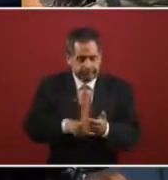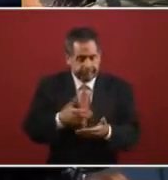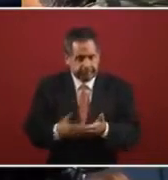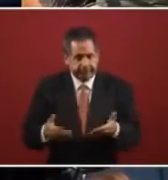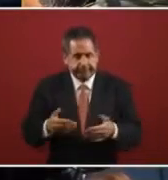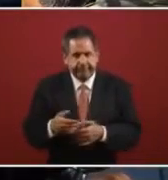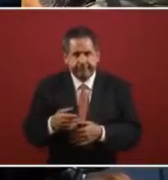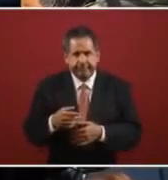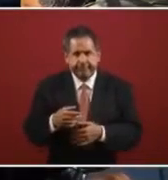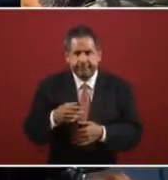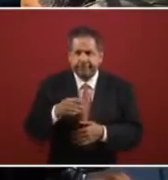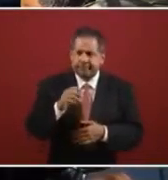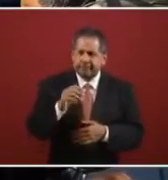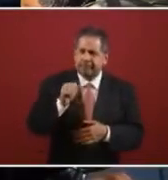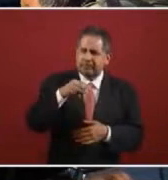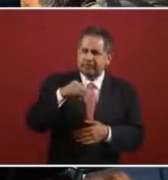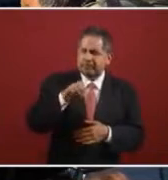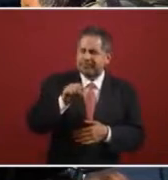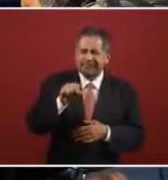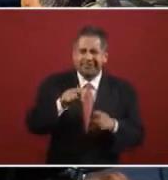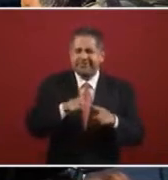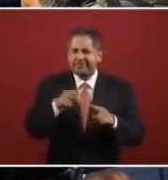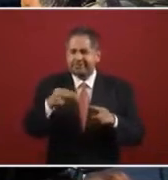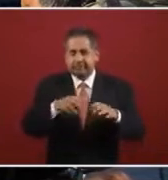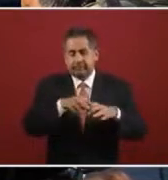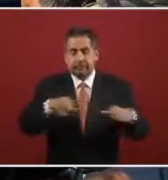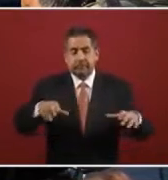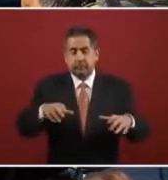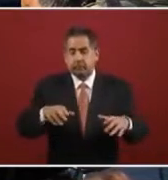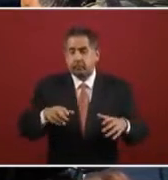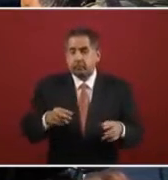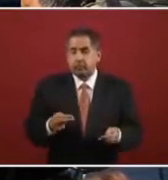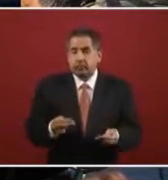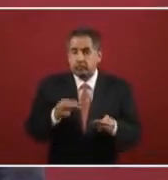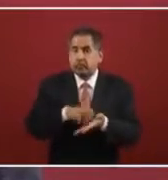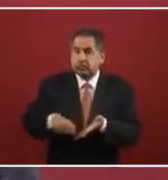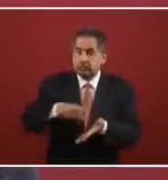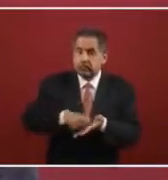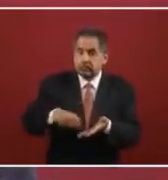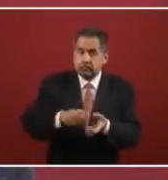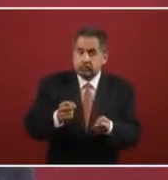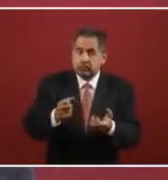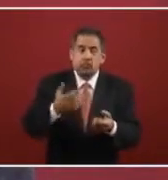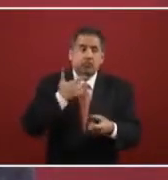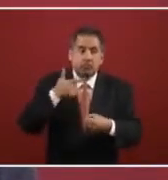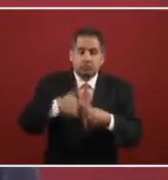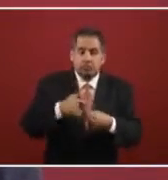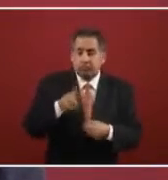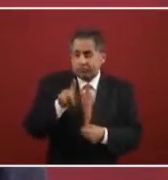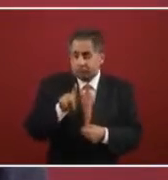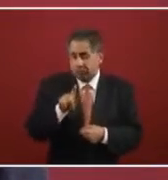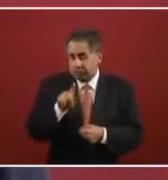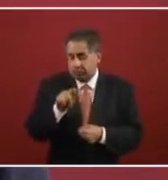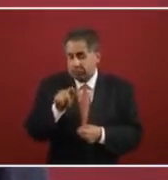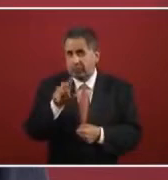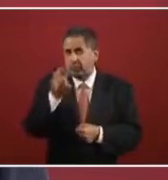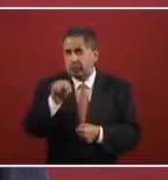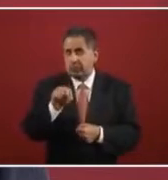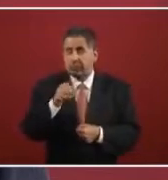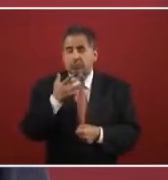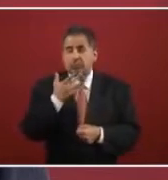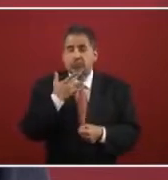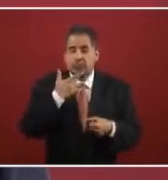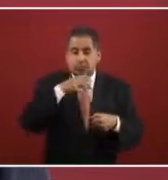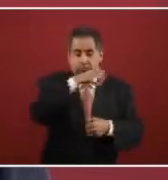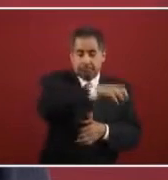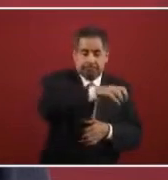AOME es el nombre del municipio, is tiene bastante has ofertas de many, gasolina, tiene más de 79 more than 79 gasolineras